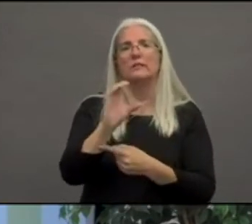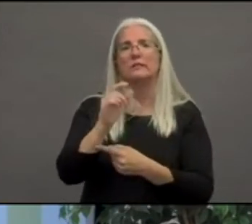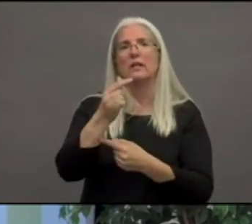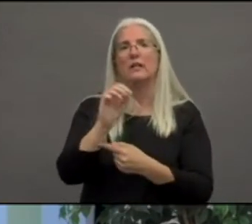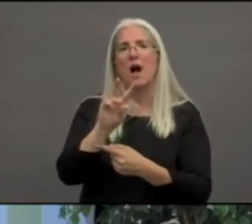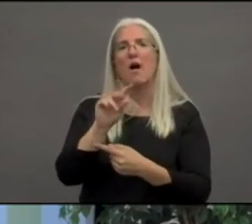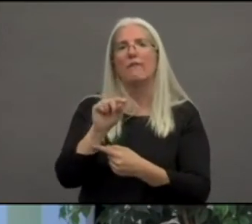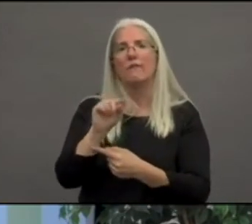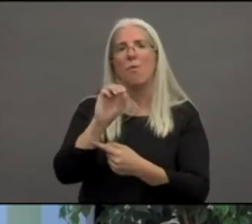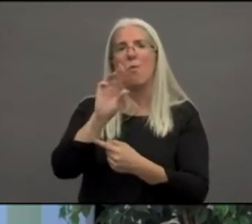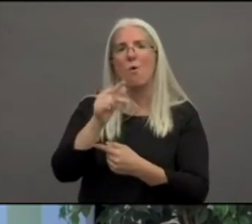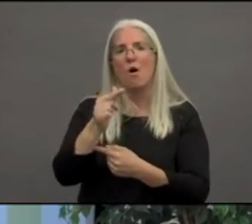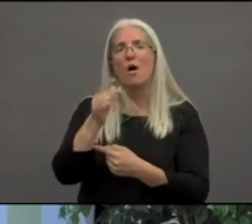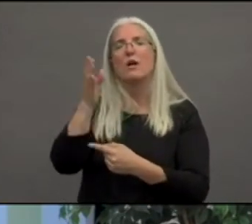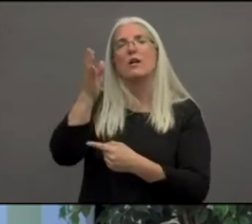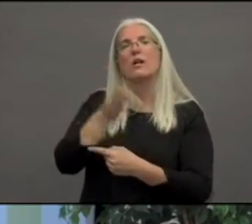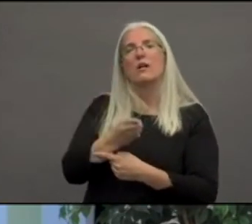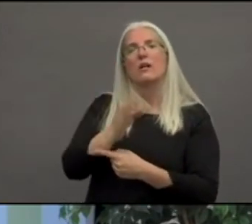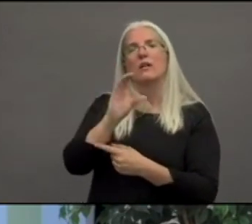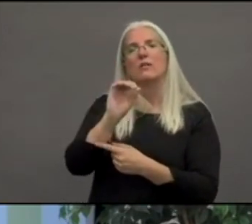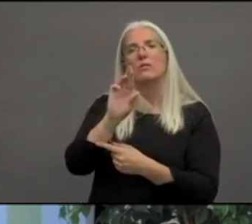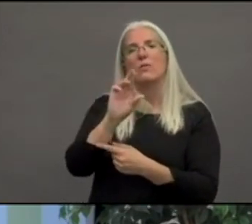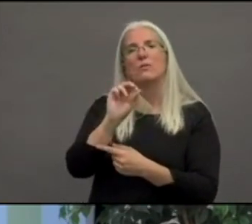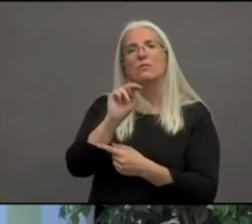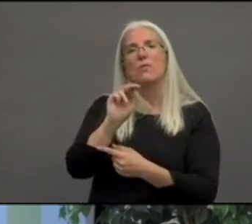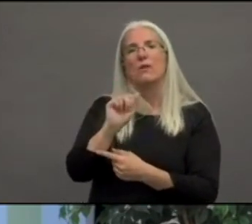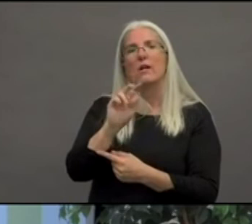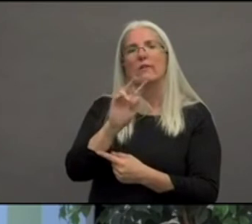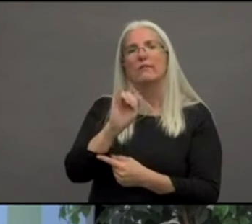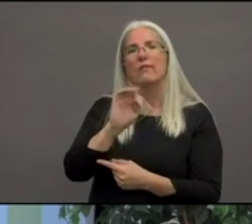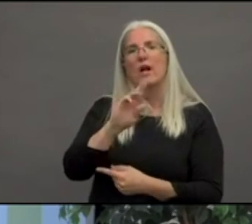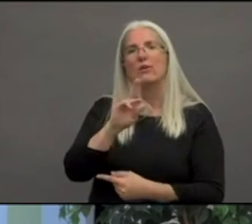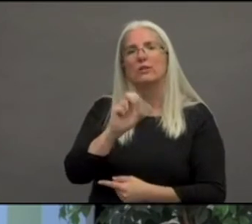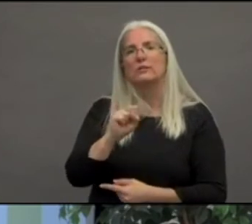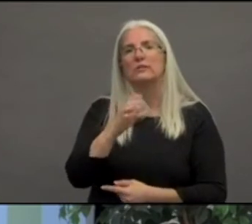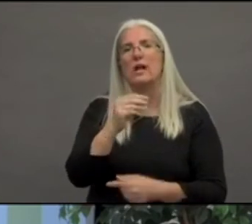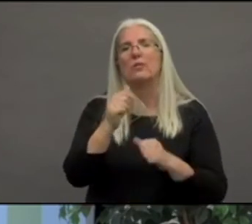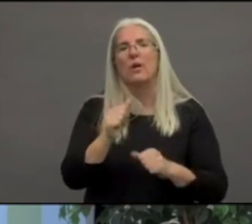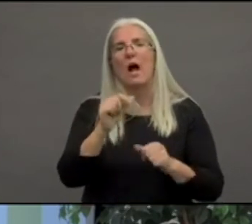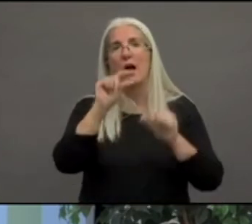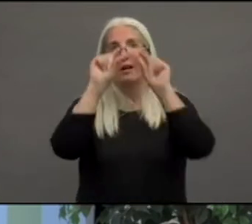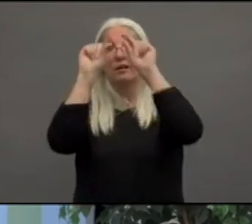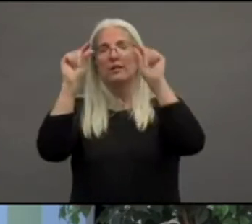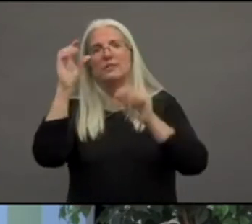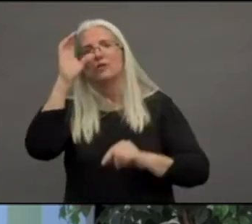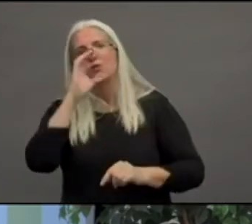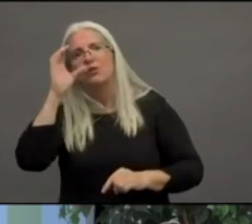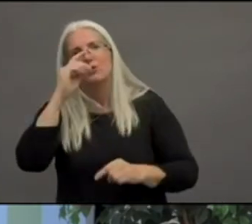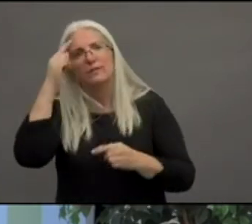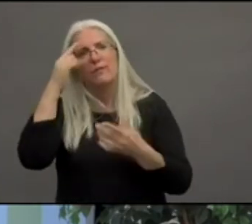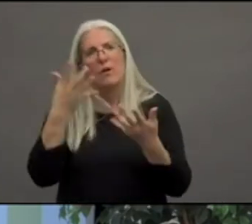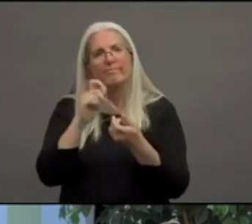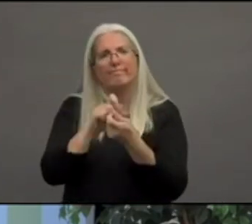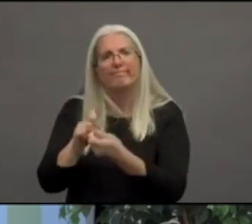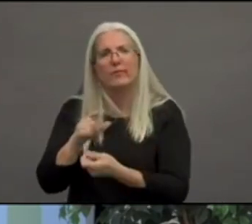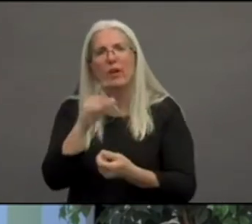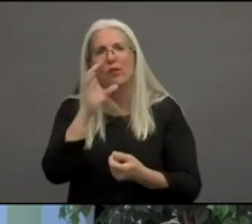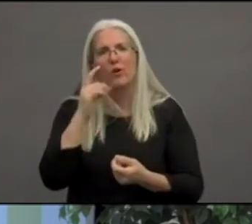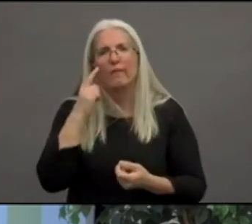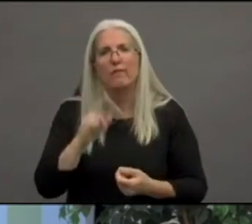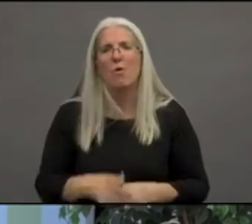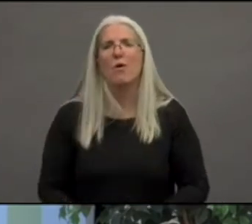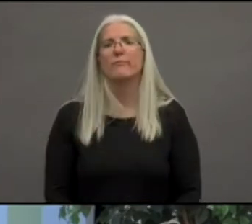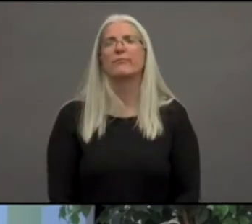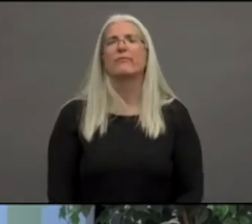sccgov.org/coronavirus and use the search function to find information. Also, we have an FAQ team and call center team here answering all